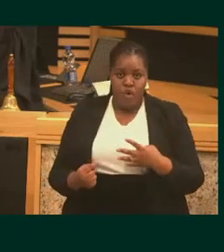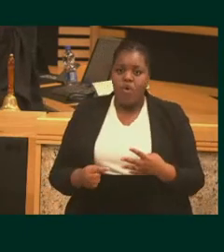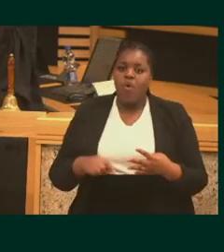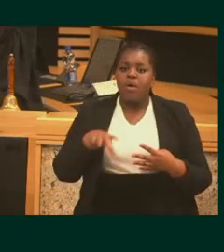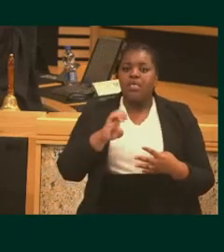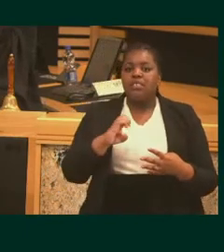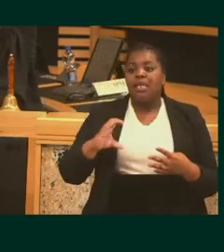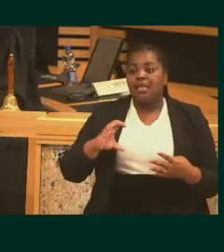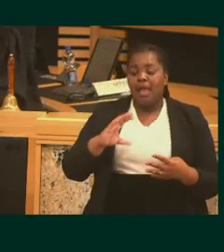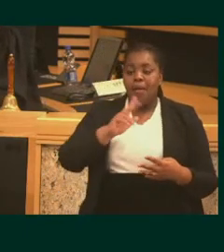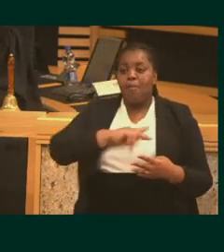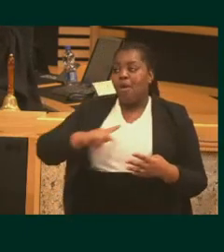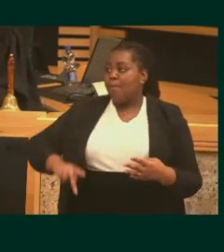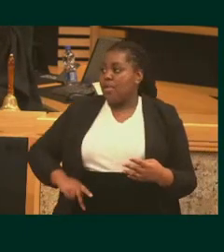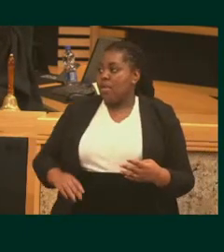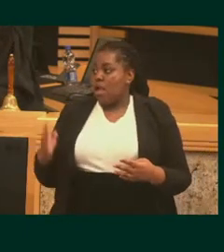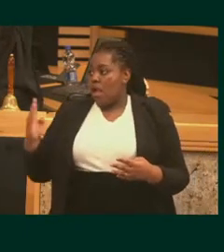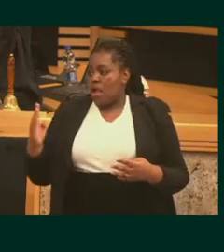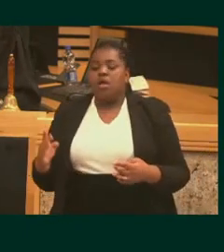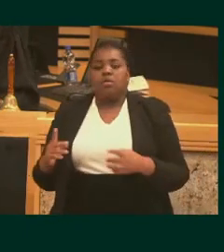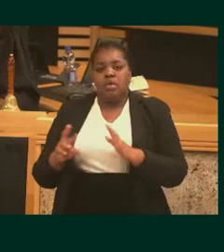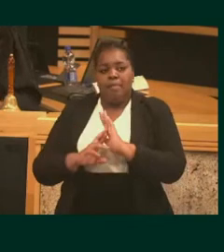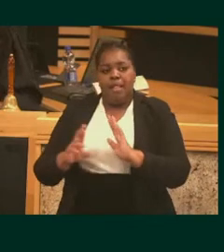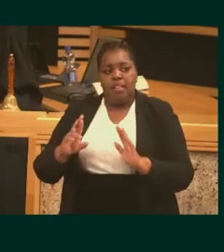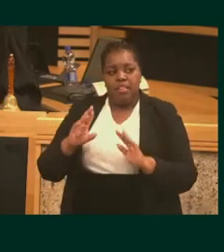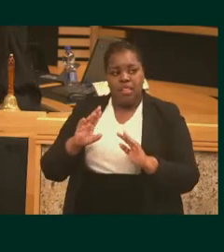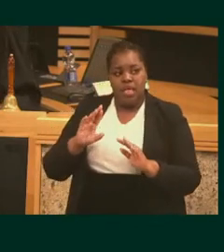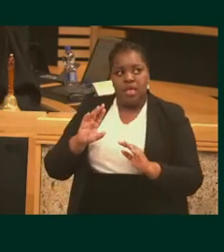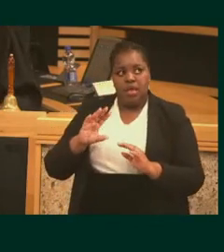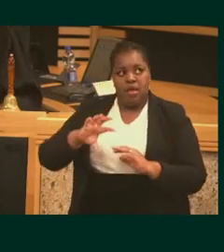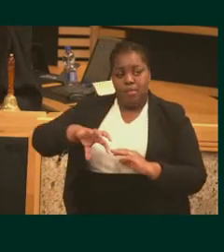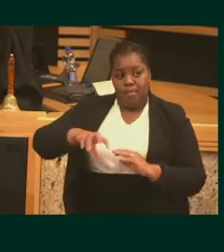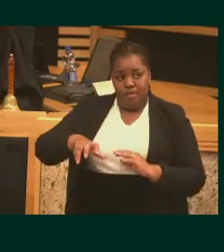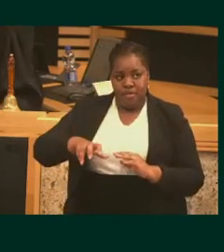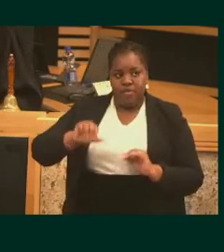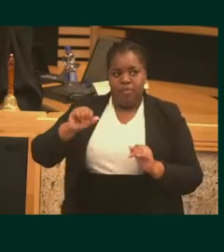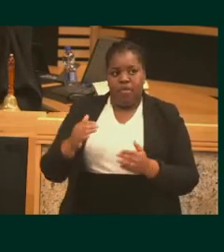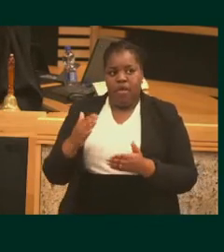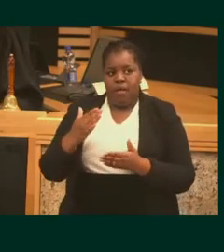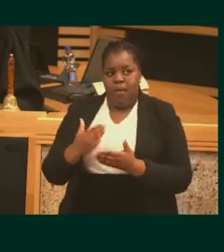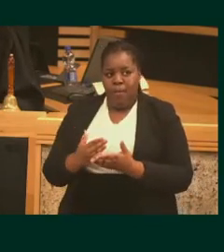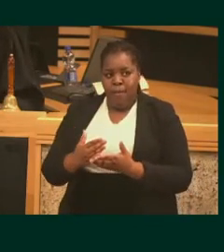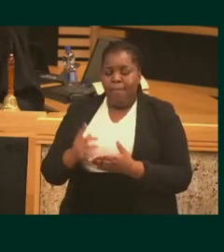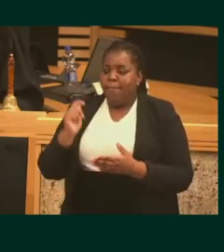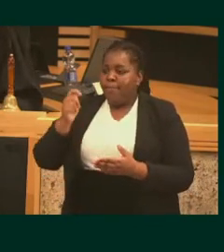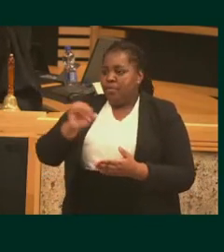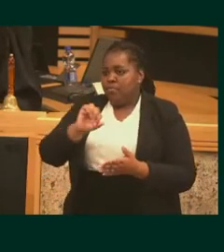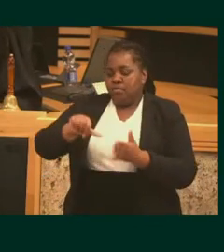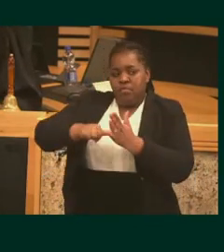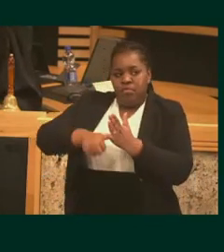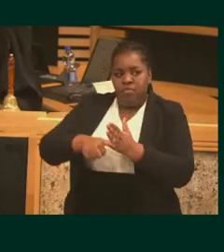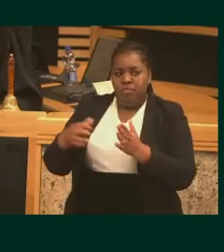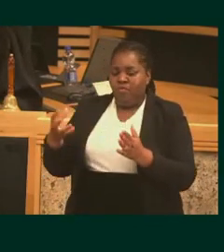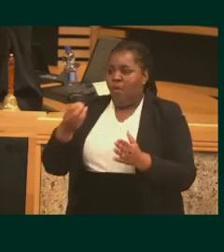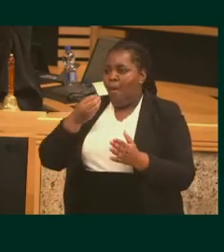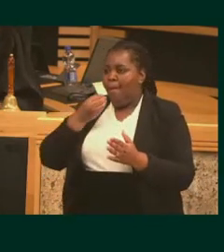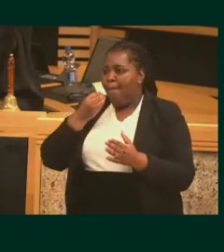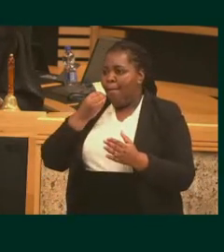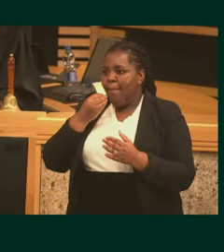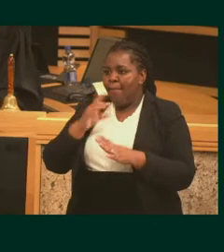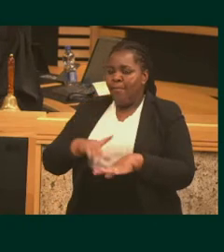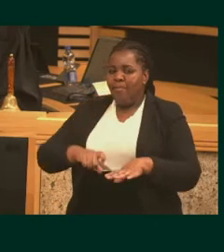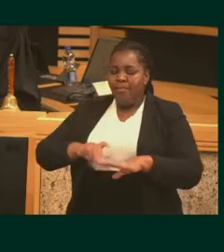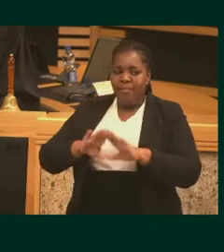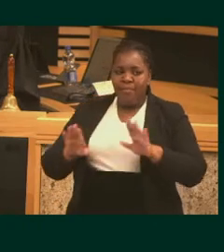Cape Premier on behalf of the province lobbies the national government to Peg the child Grant to food poverty line